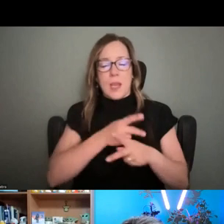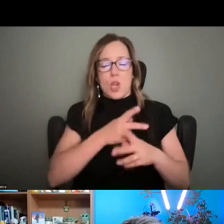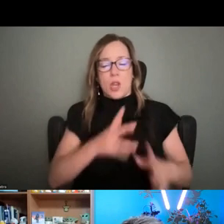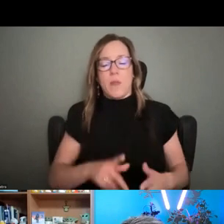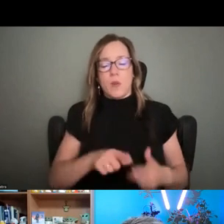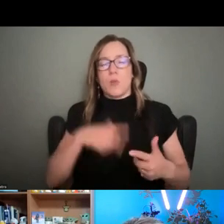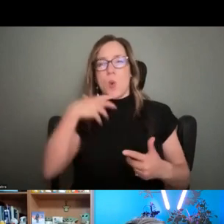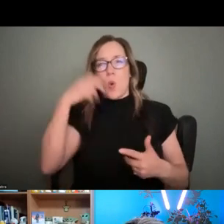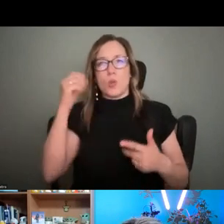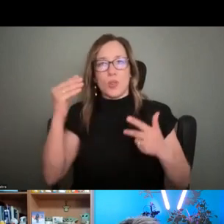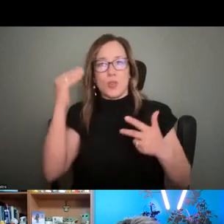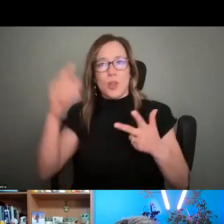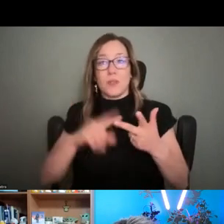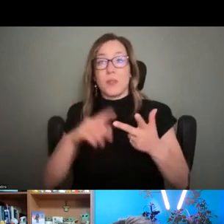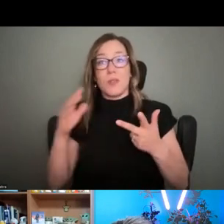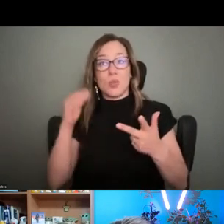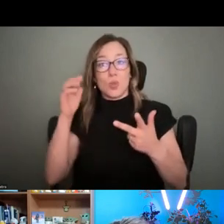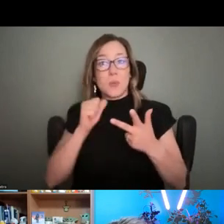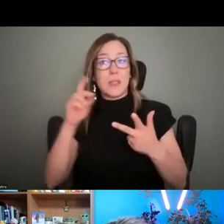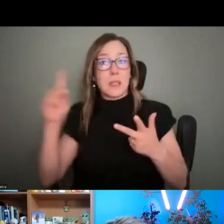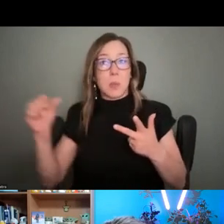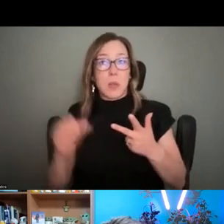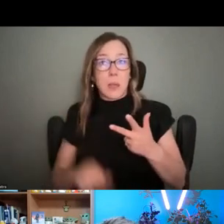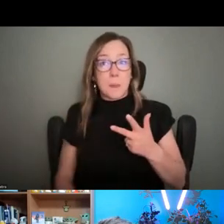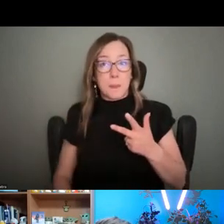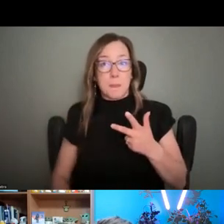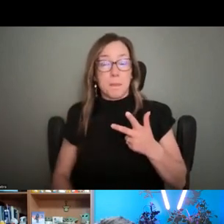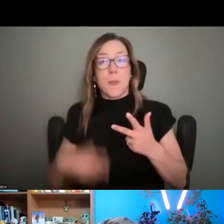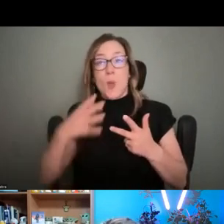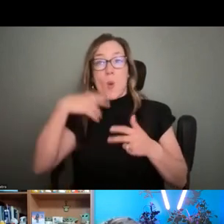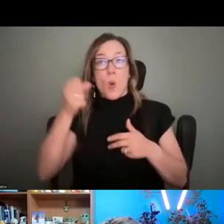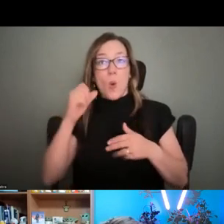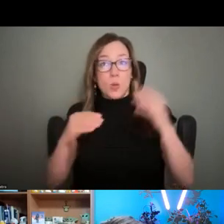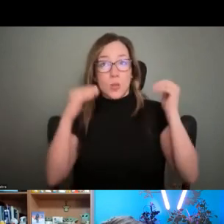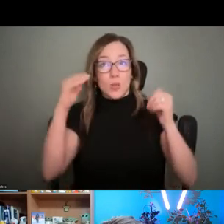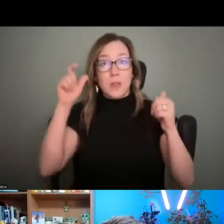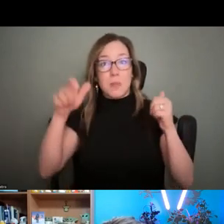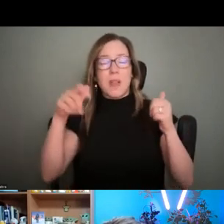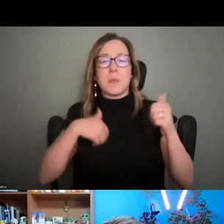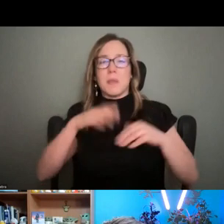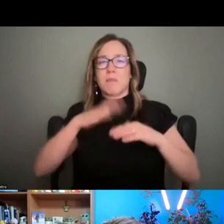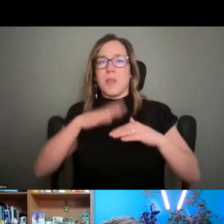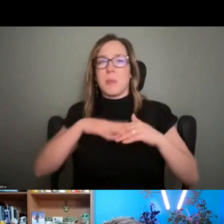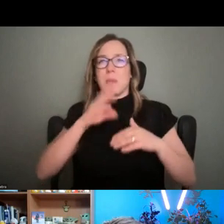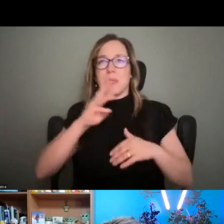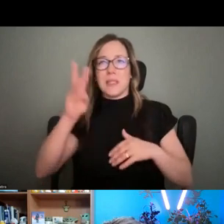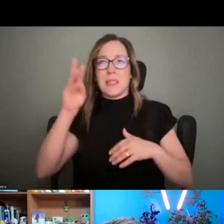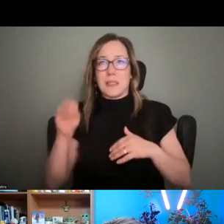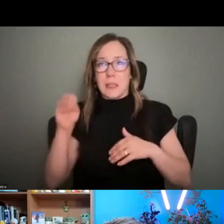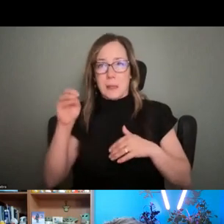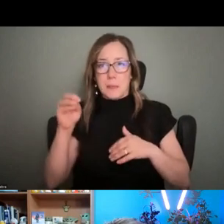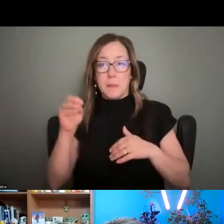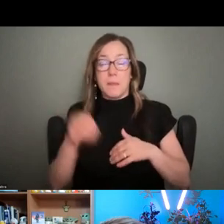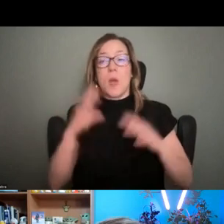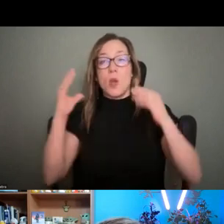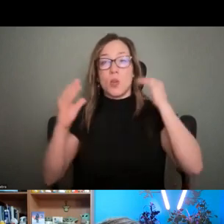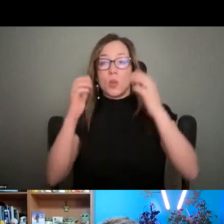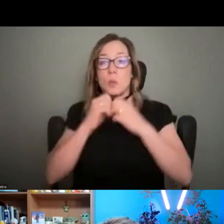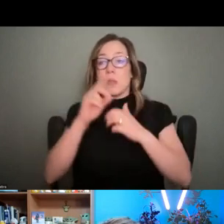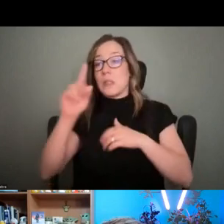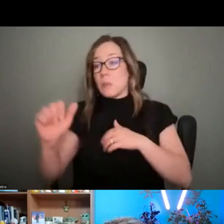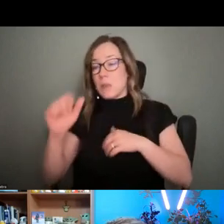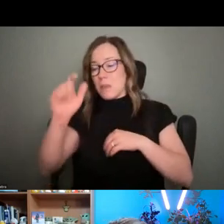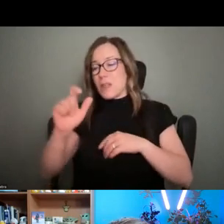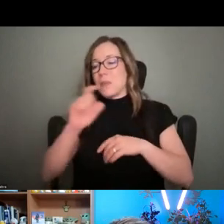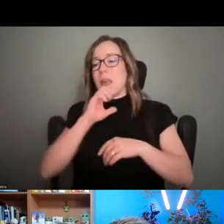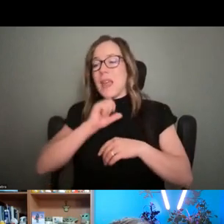older adults, and adults with disabilities. Older adults must be at least 60 years of age, adults with disabilities must be